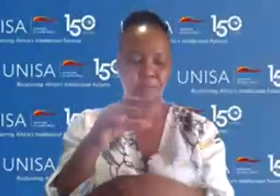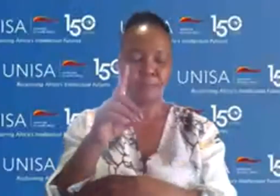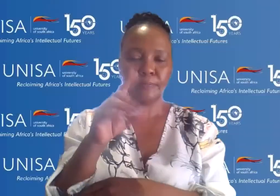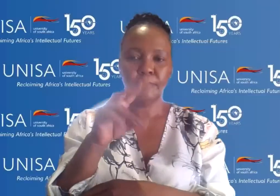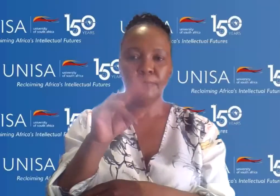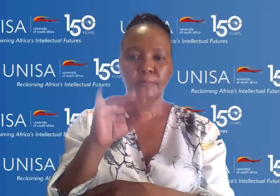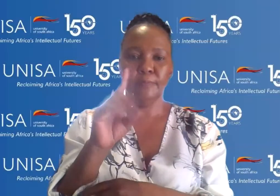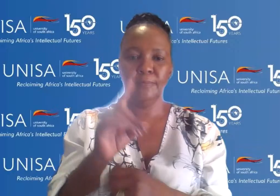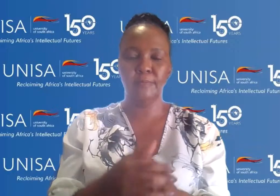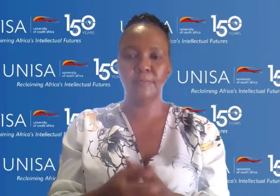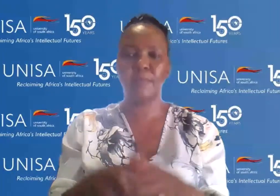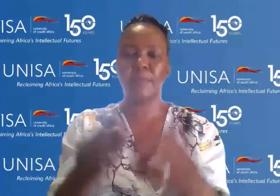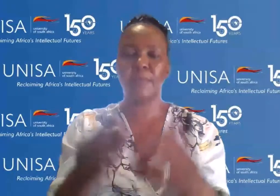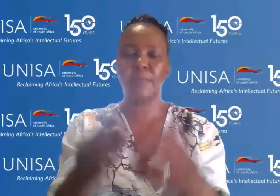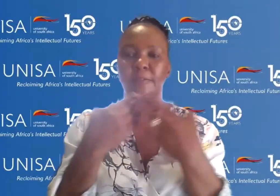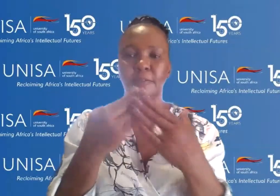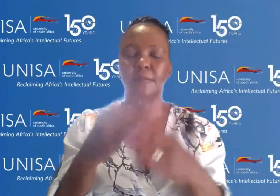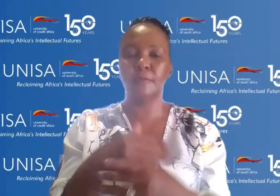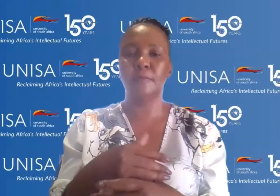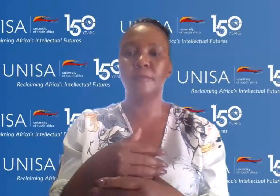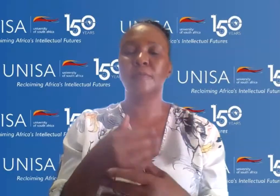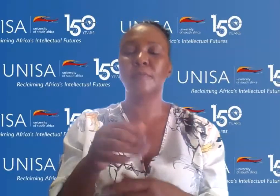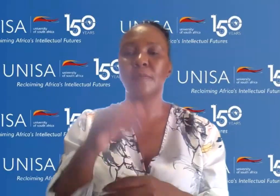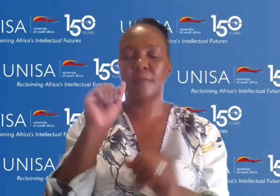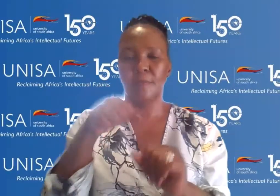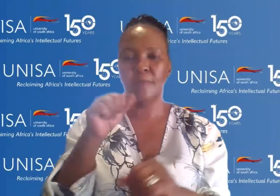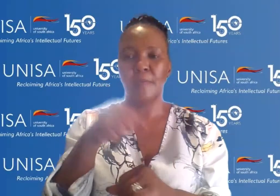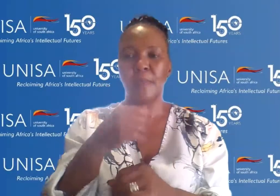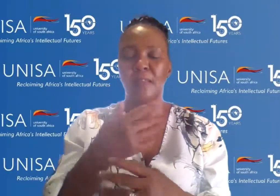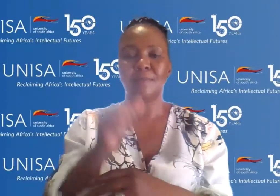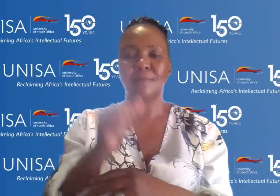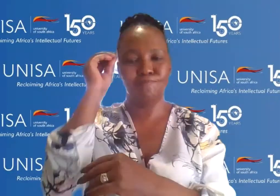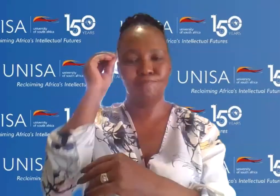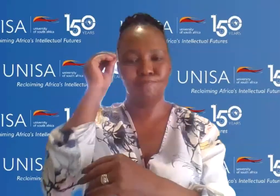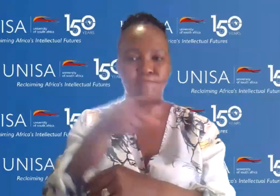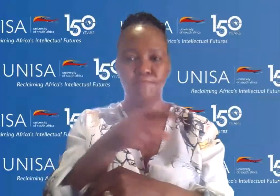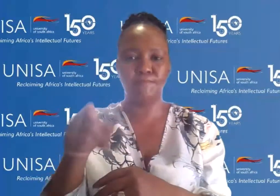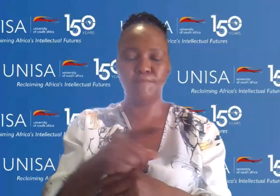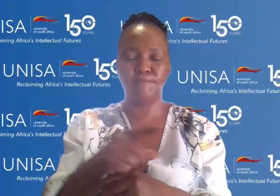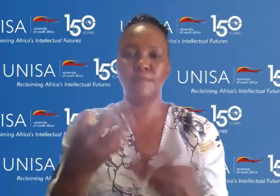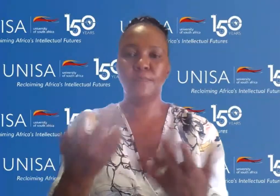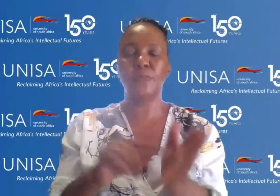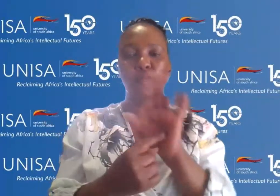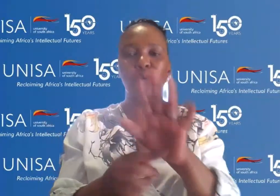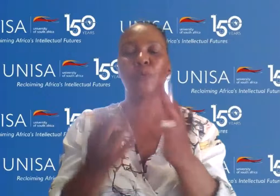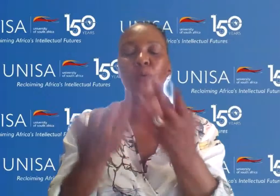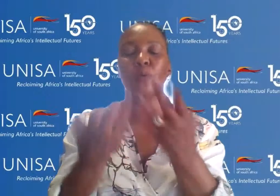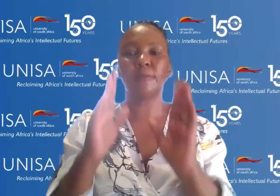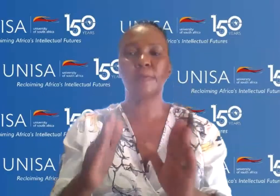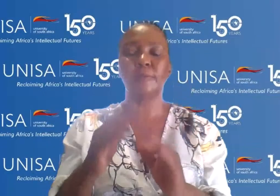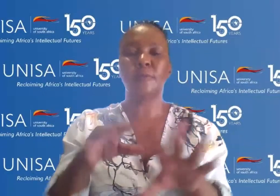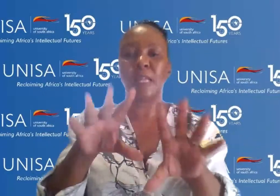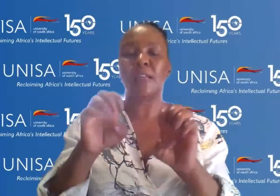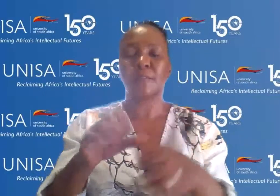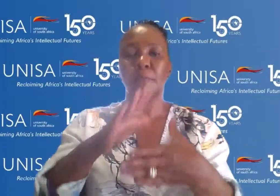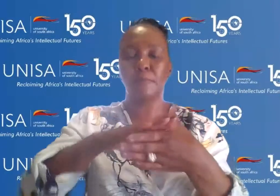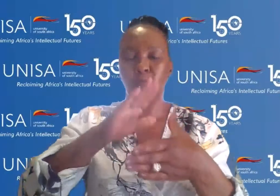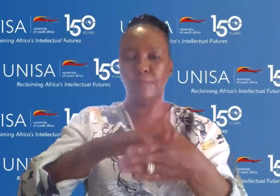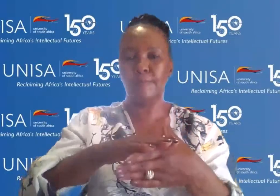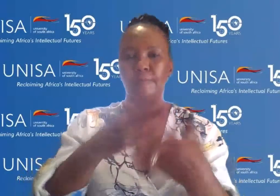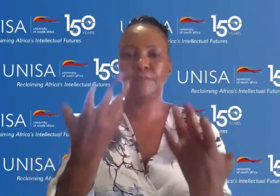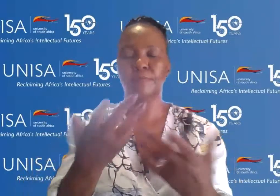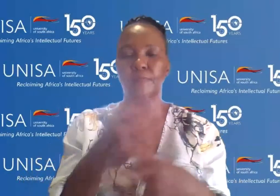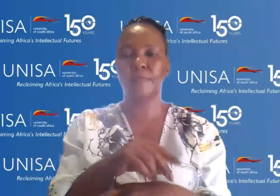All right, thanks, Richard. So yes, that's quite interesting, what you just showed the students for exam purposes. So let's take a